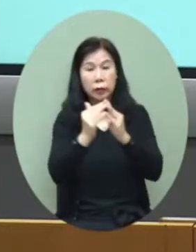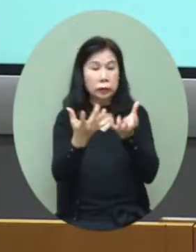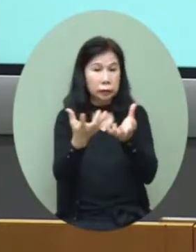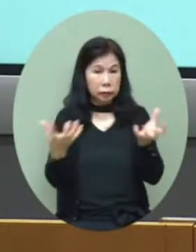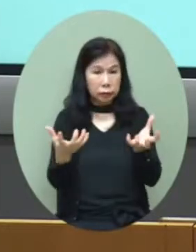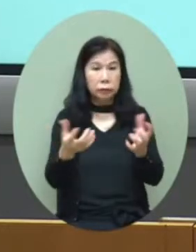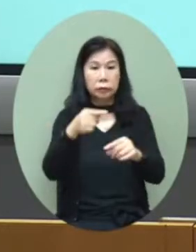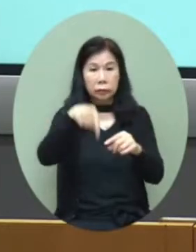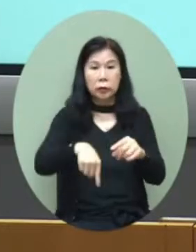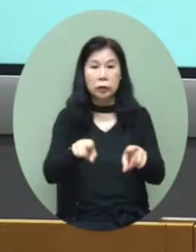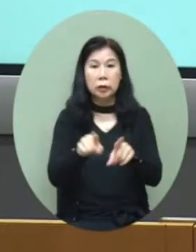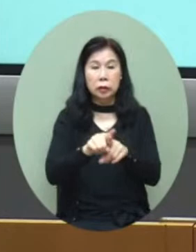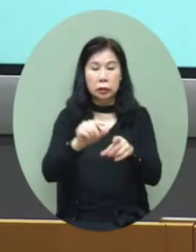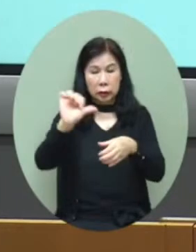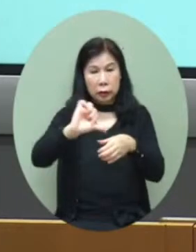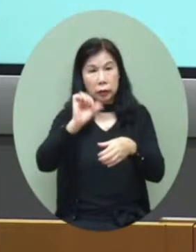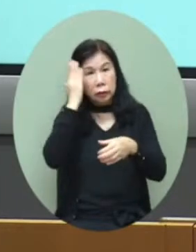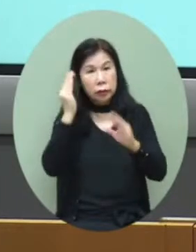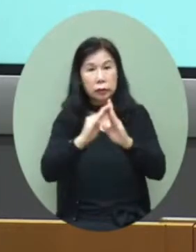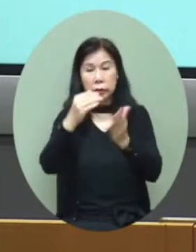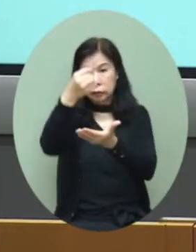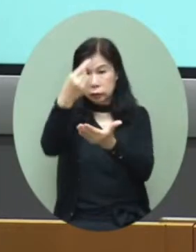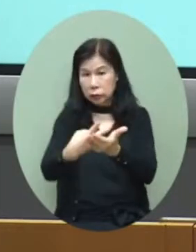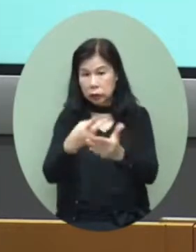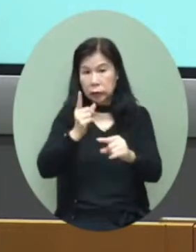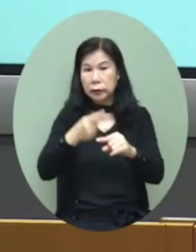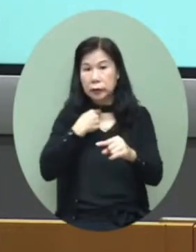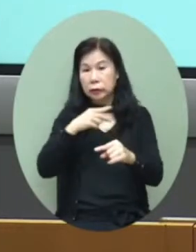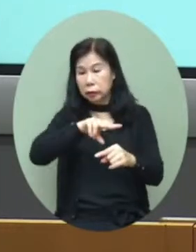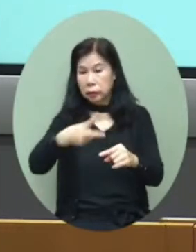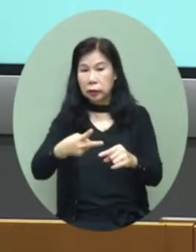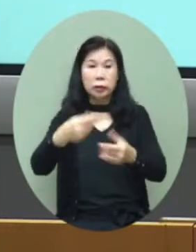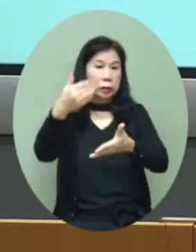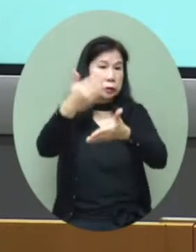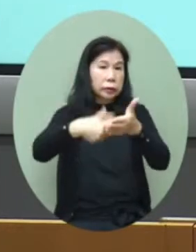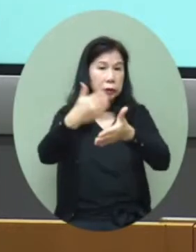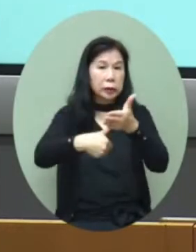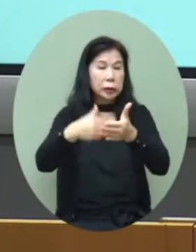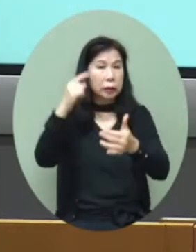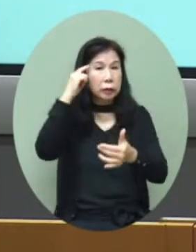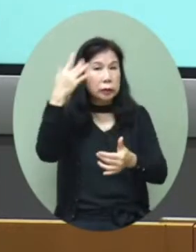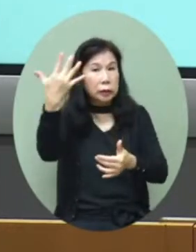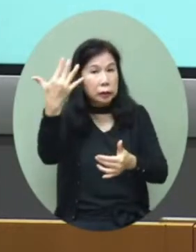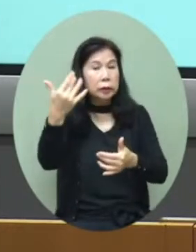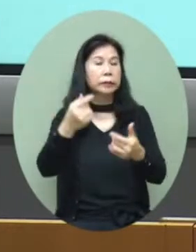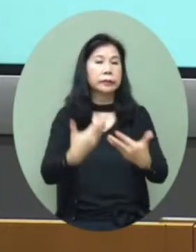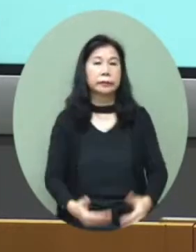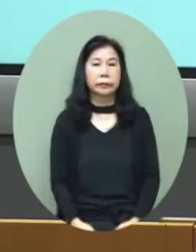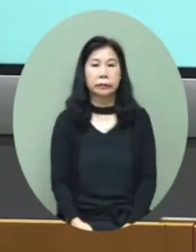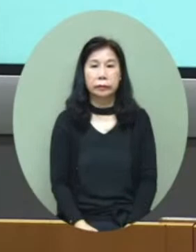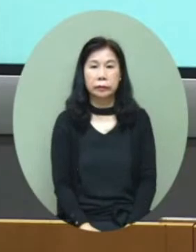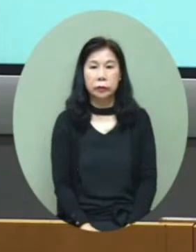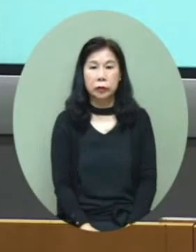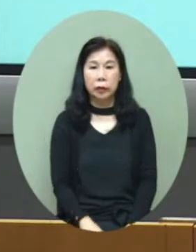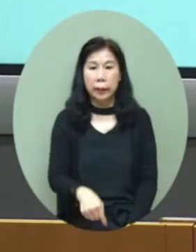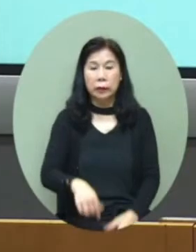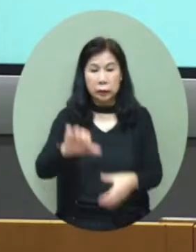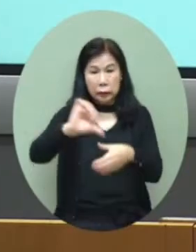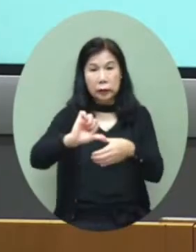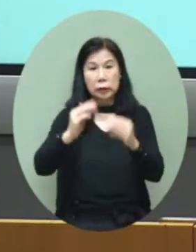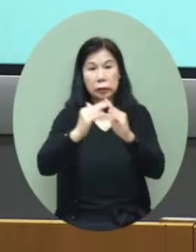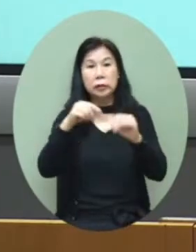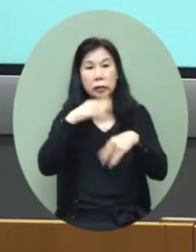According to the agreement between the government and hotels, if there is a change in the quarantine